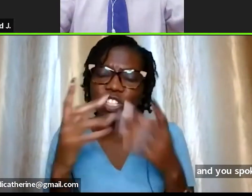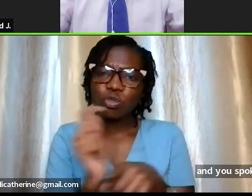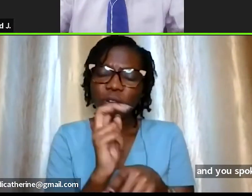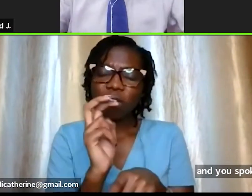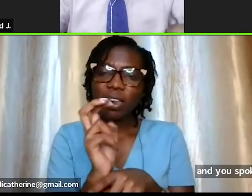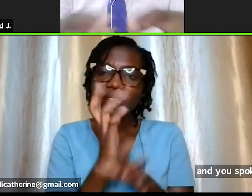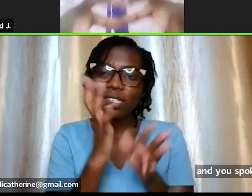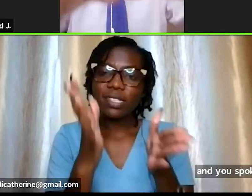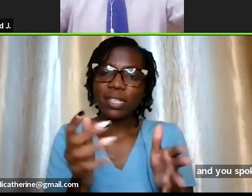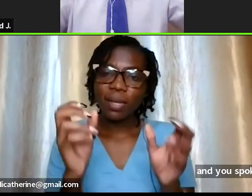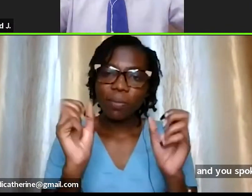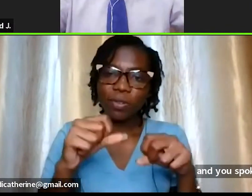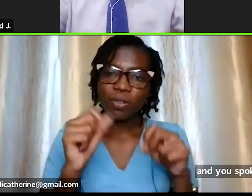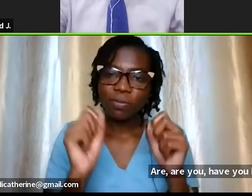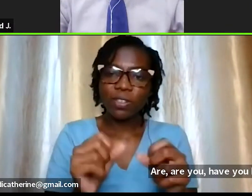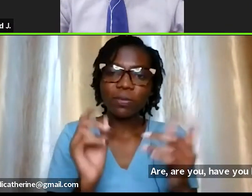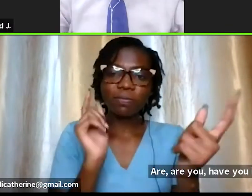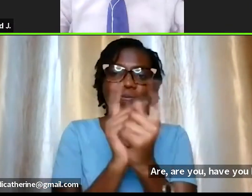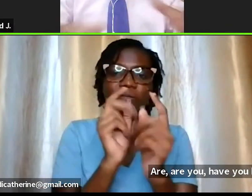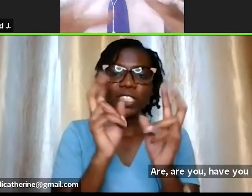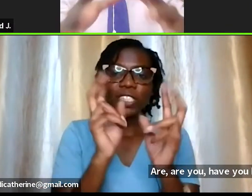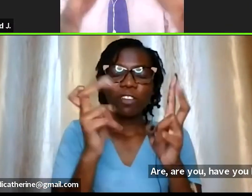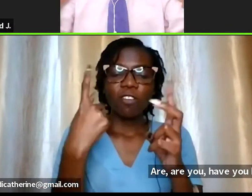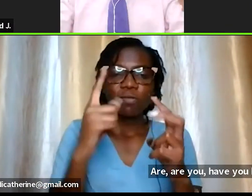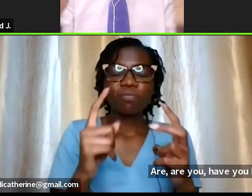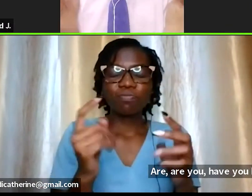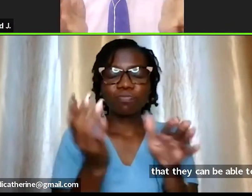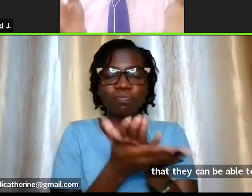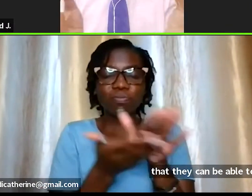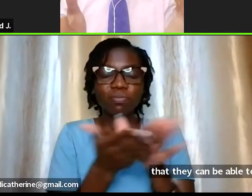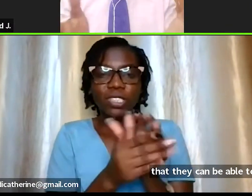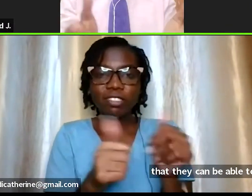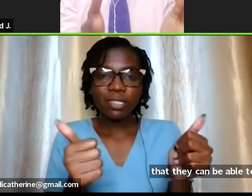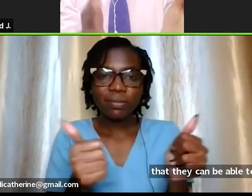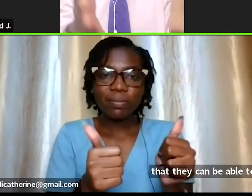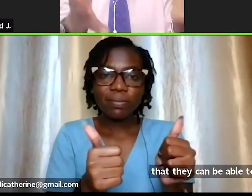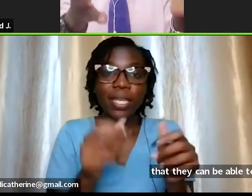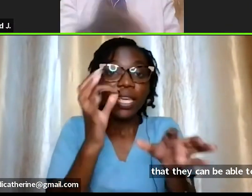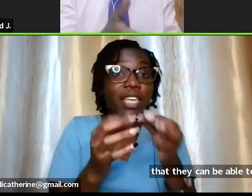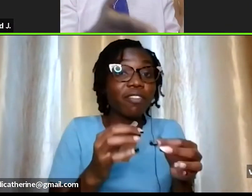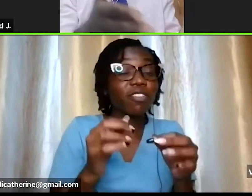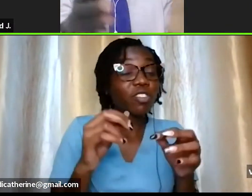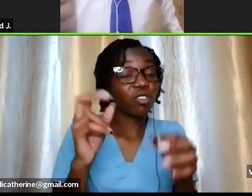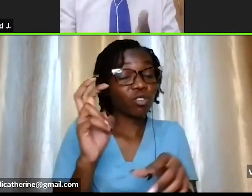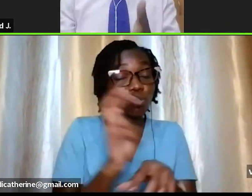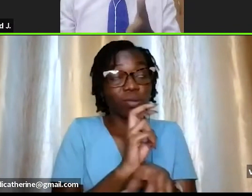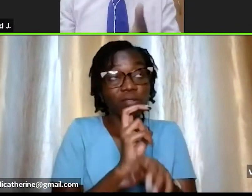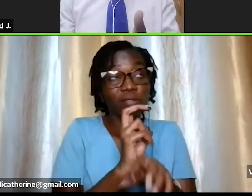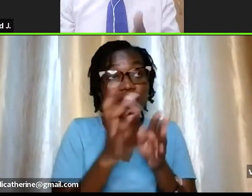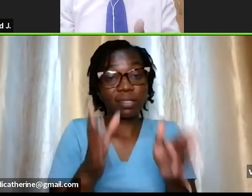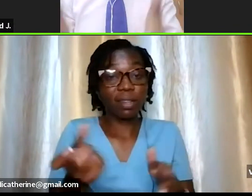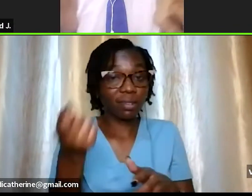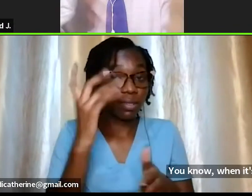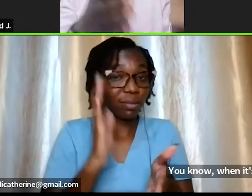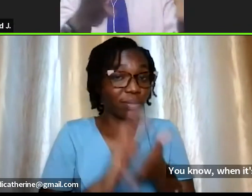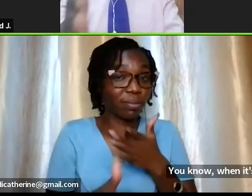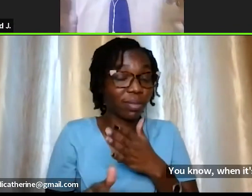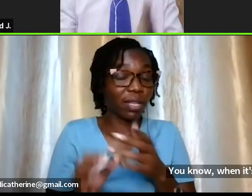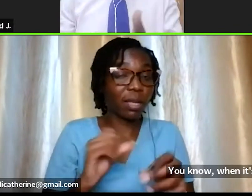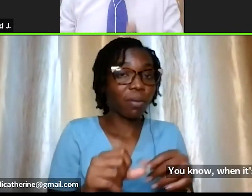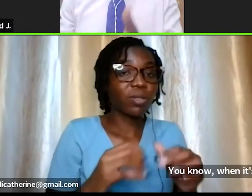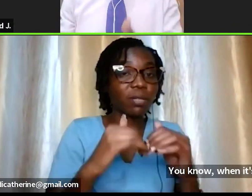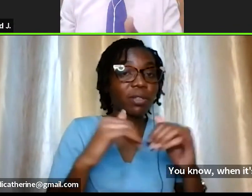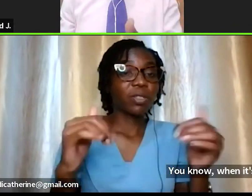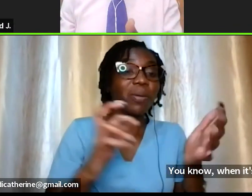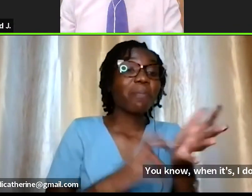able to approach issues of compliance very well? You know, when supervisors do not understand how separation is done, they will cause a lot